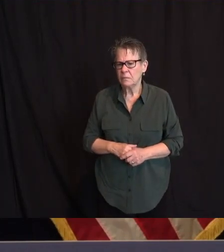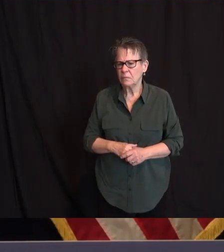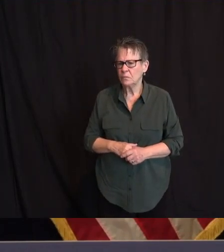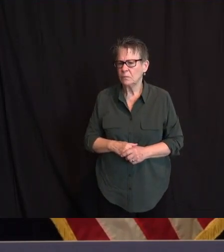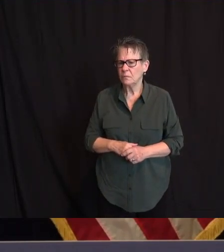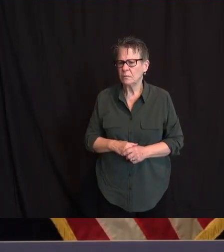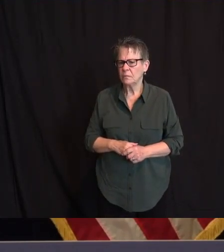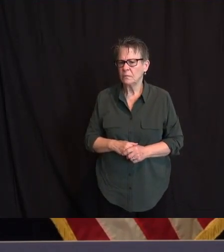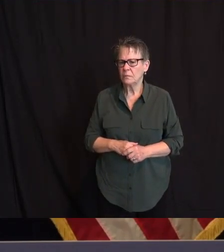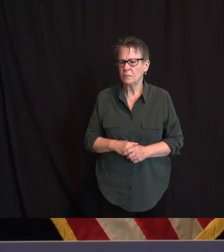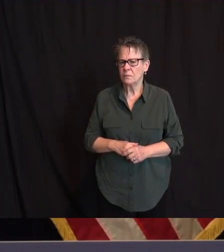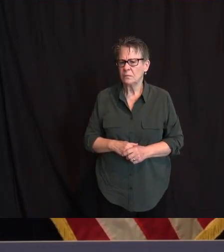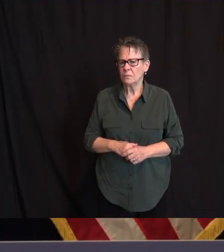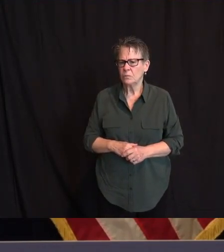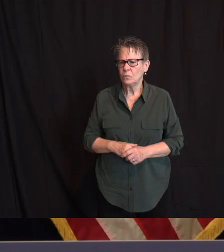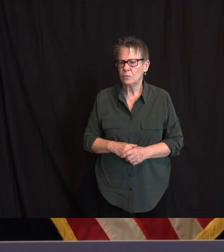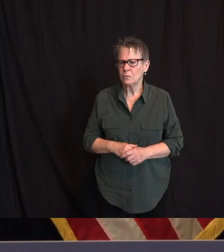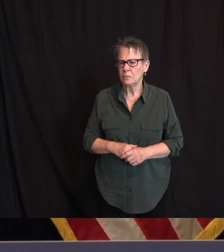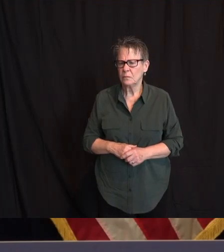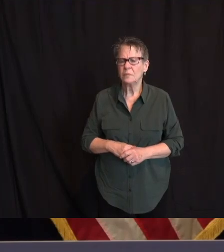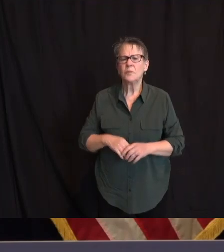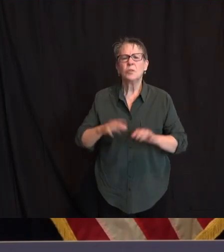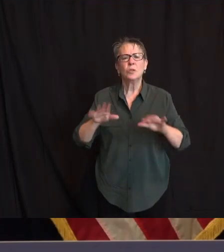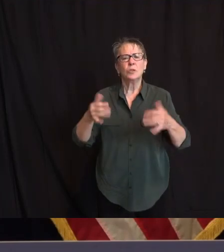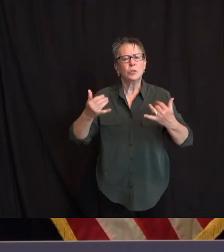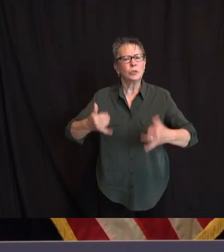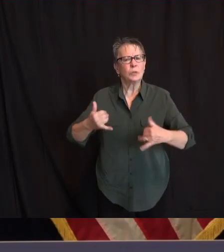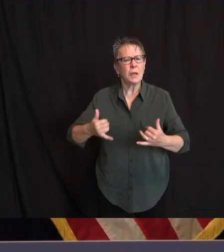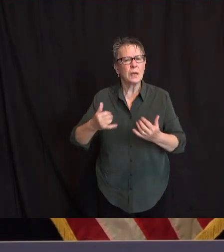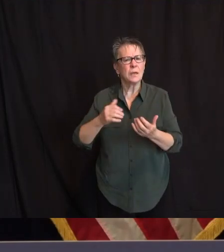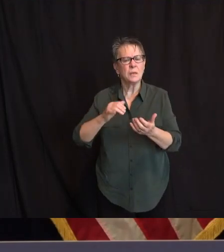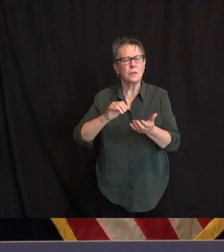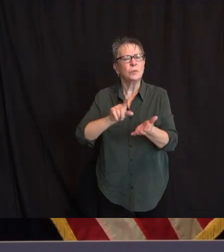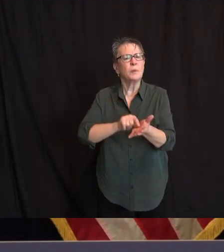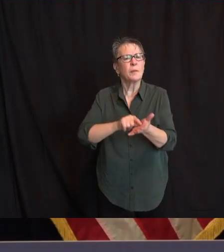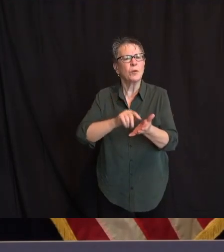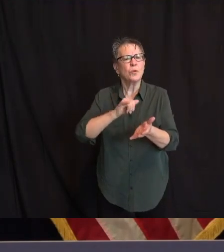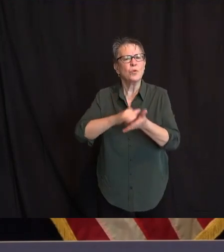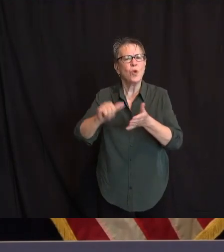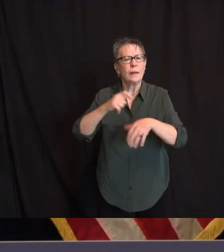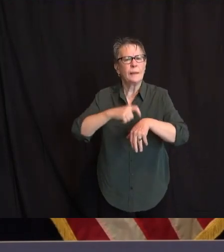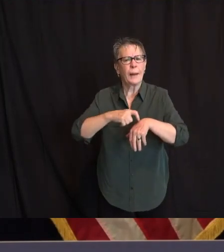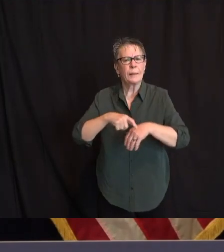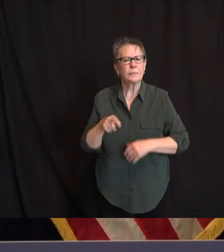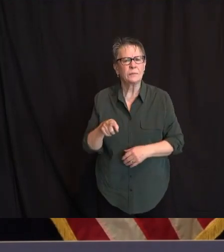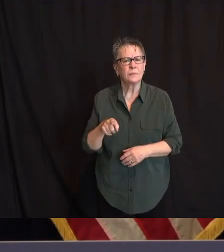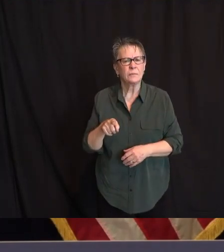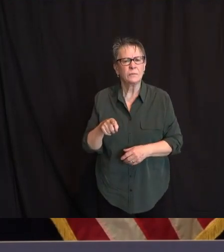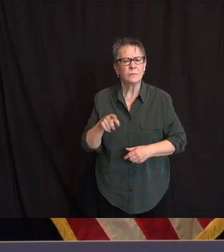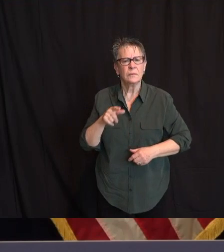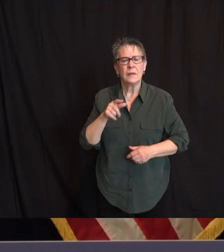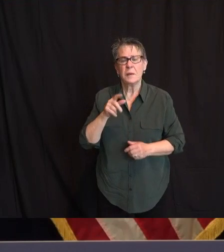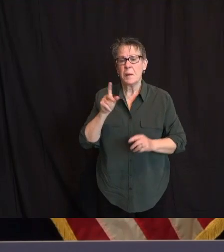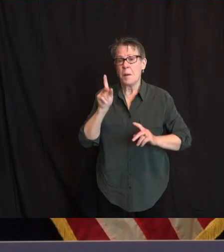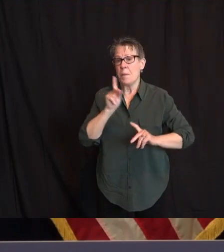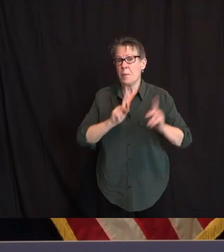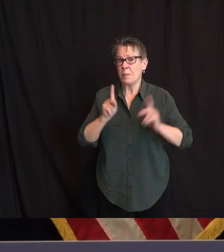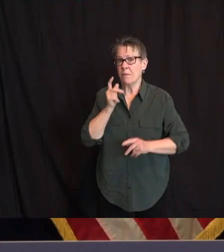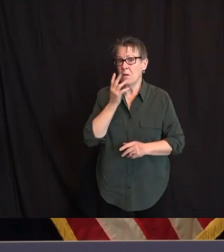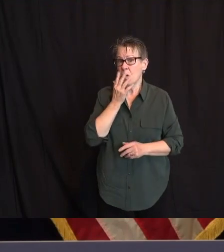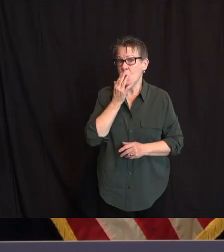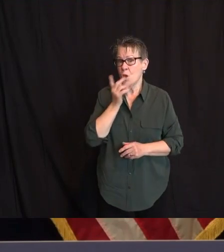appear to be, and again, we can't draw complete conclusions yet with so many cases still under review, but New Jersey looks